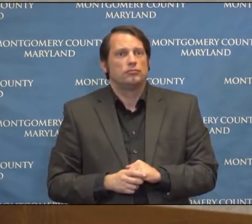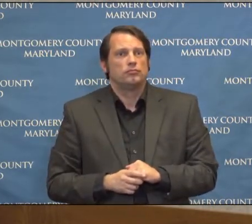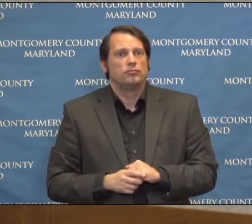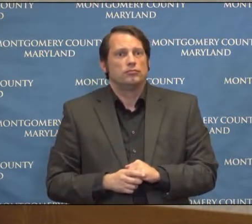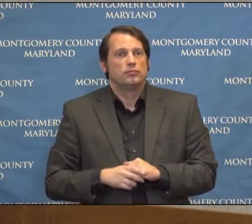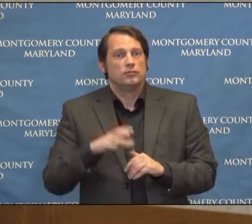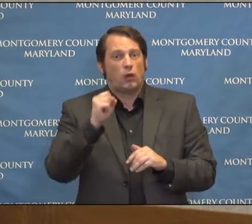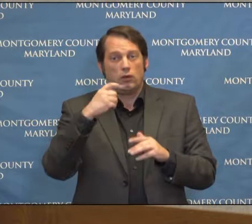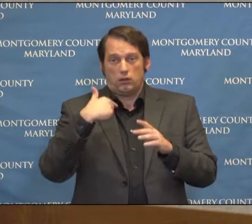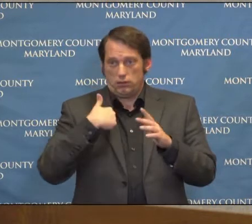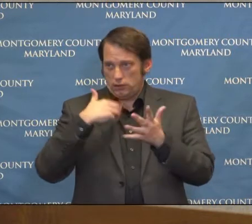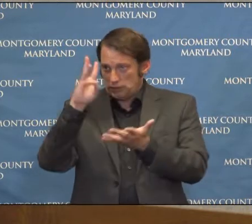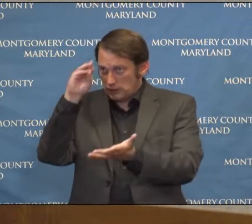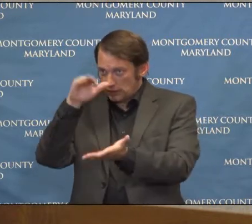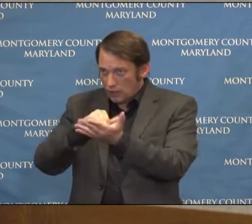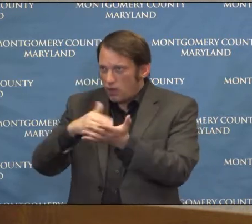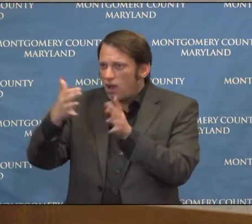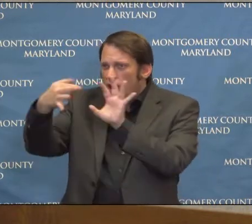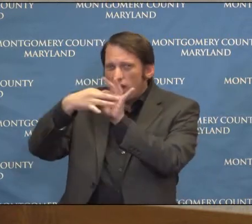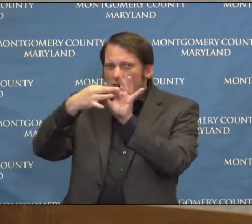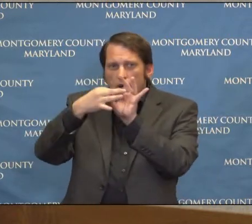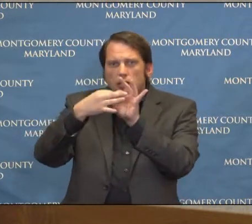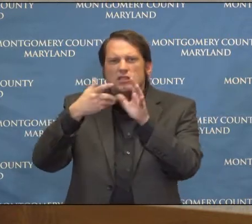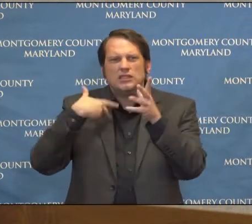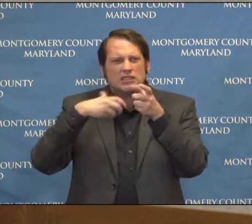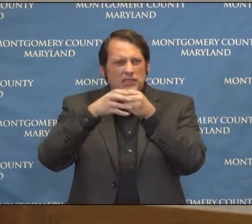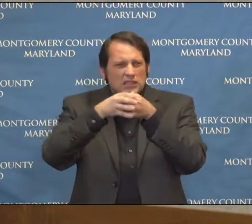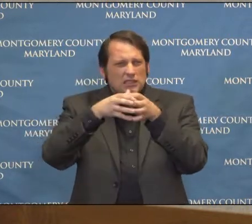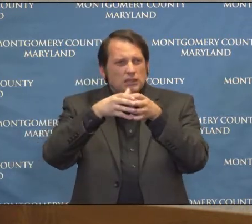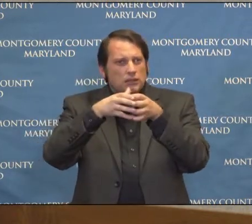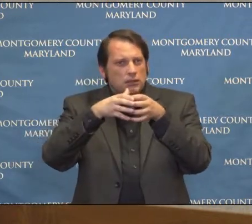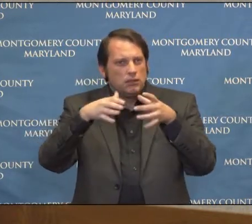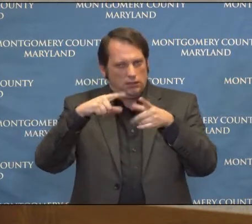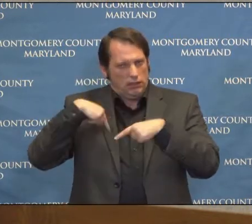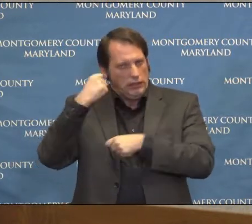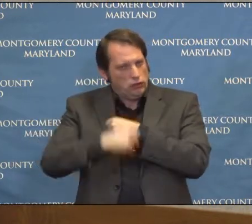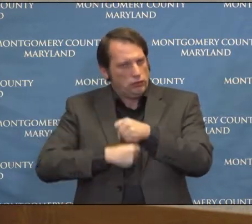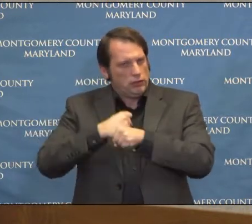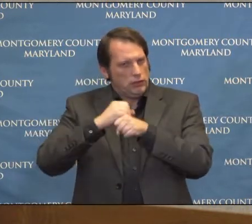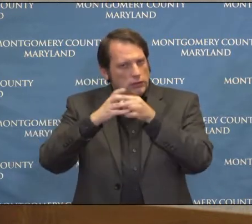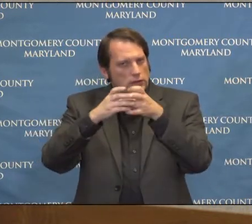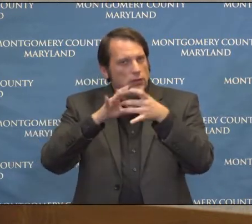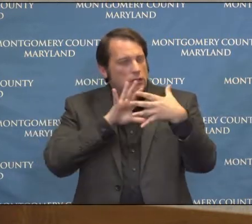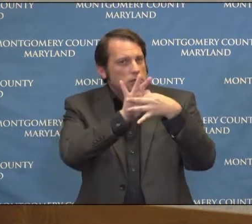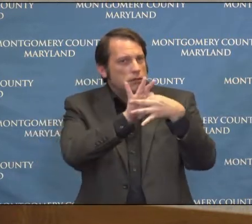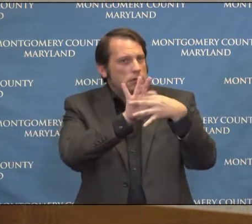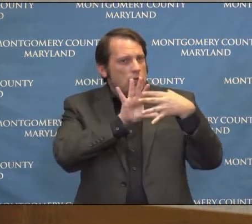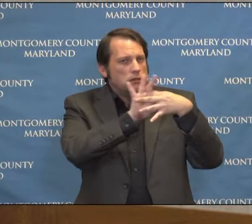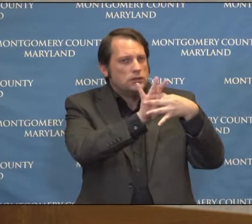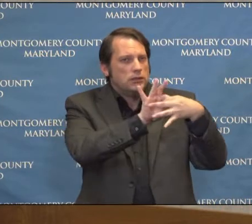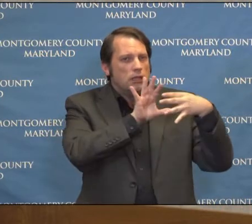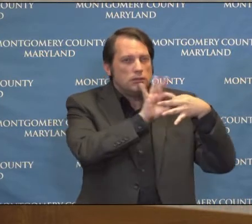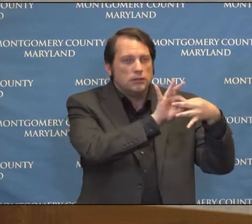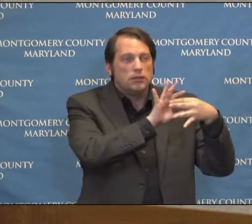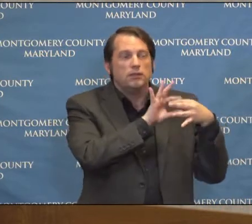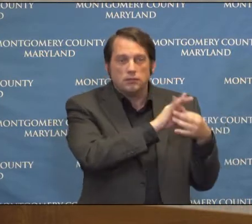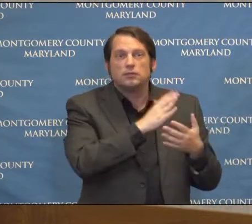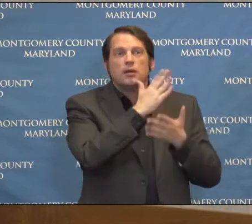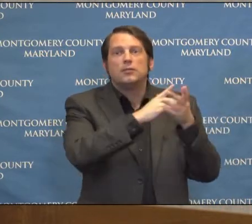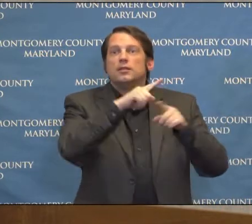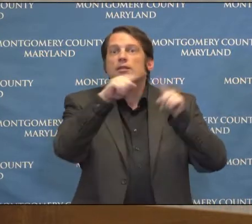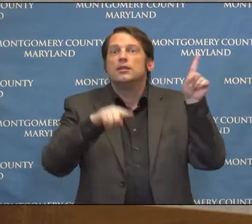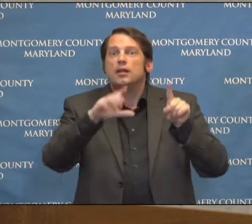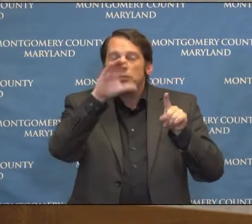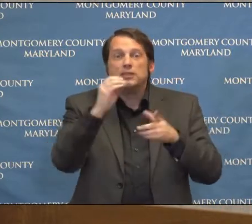providers. These range from large organizations to some small faith-based pantries. And they all have been quickly adapting their